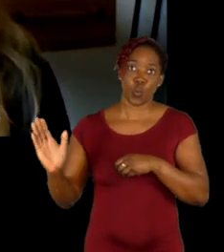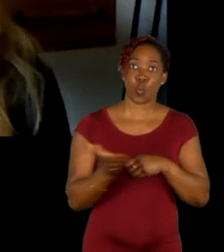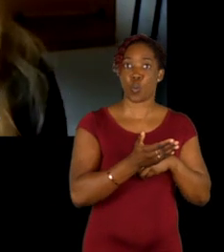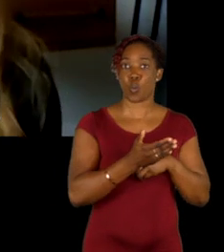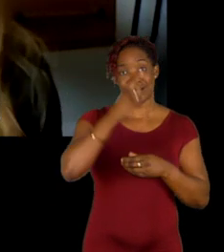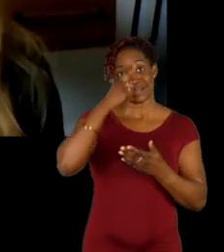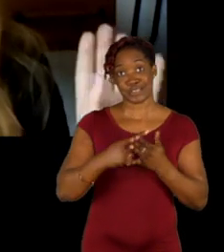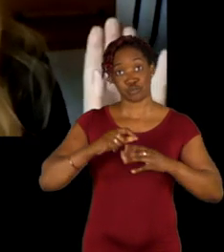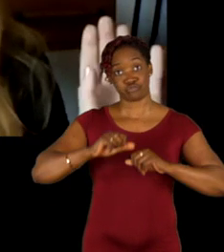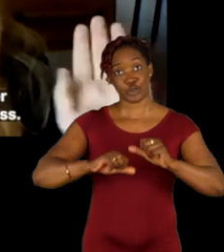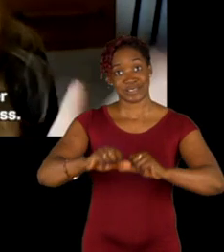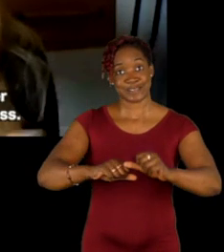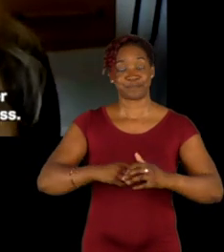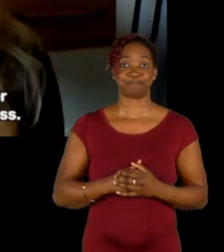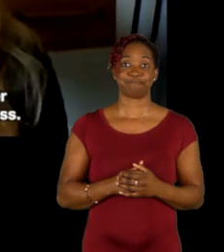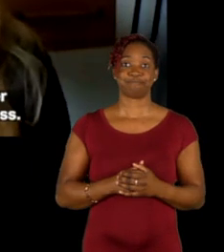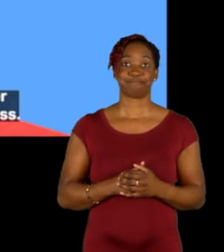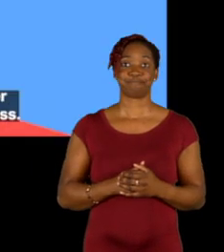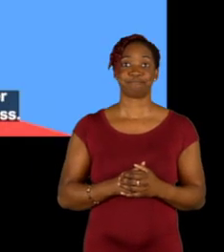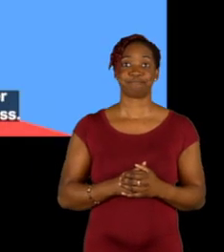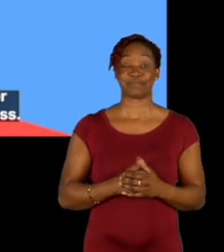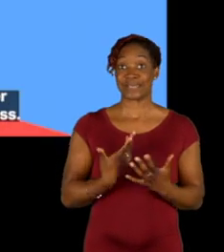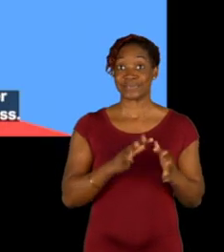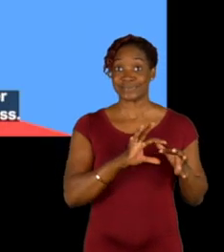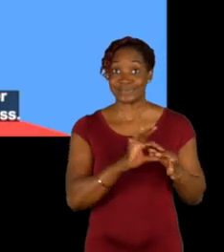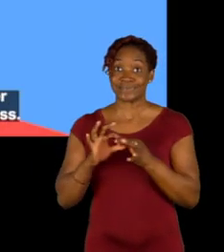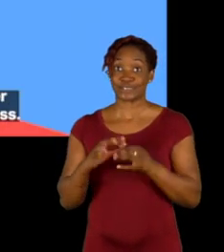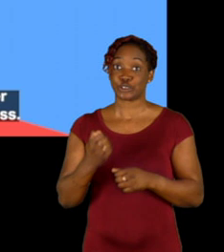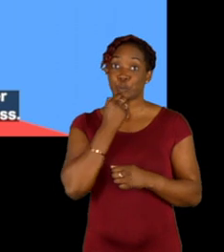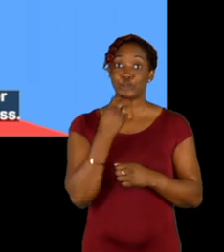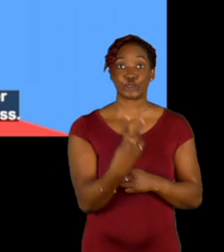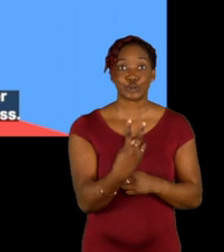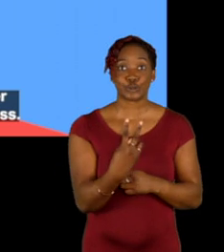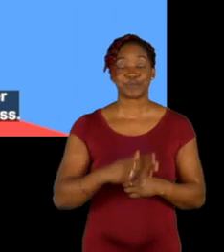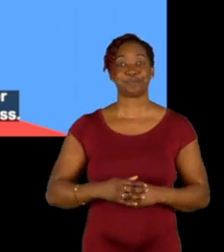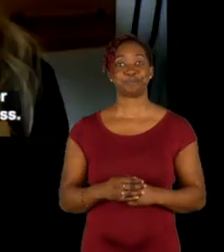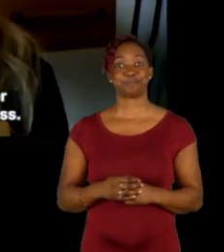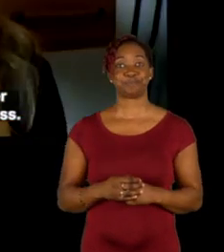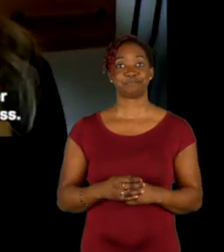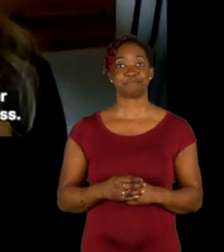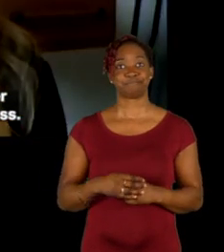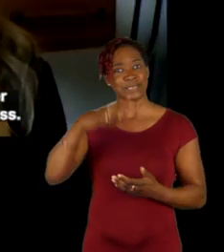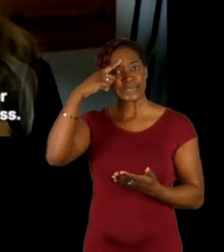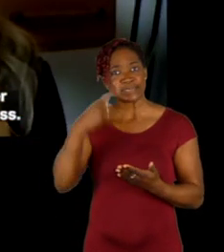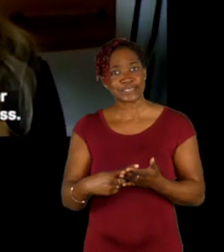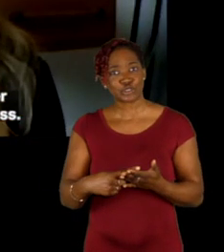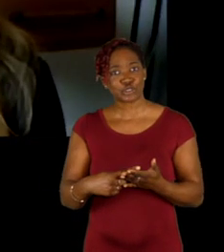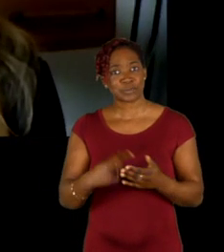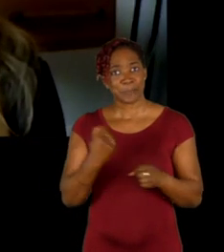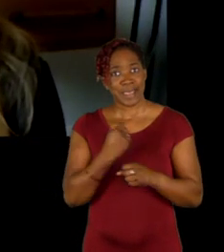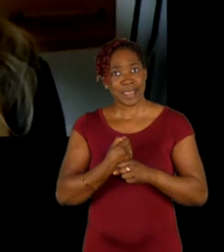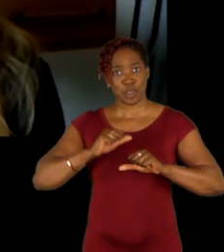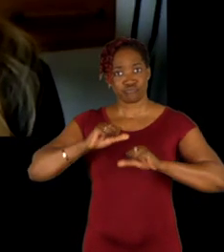decision-making processes, which leads me neatly on to tip number 2, which is the decision-making process.